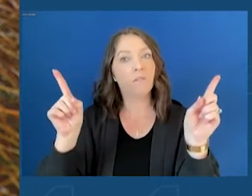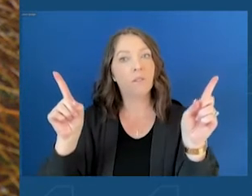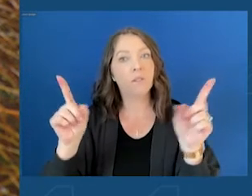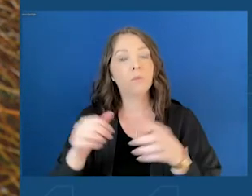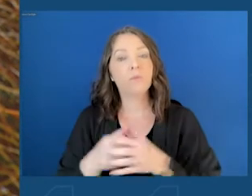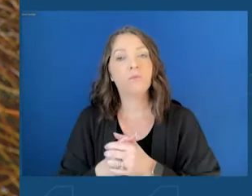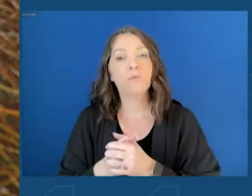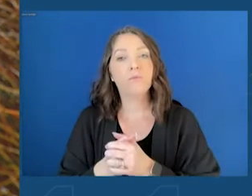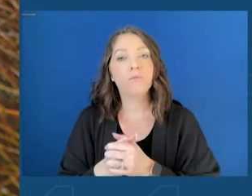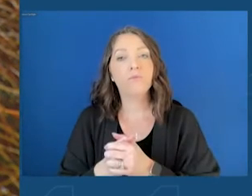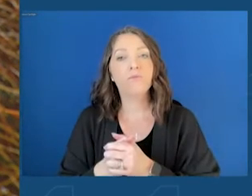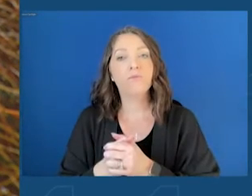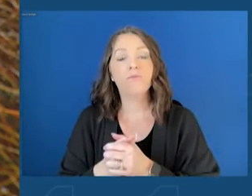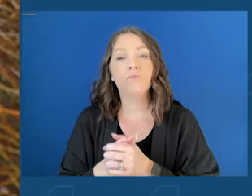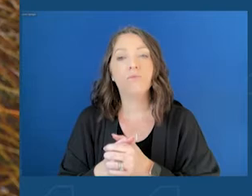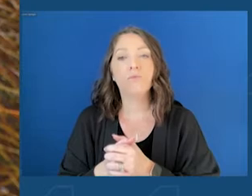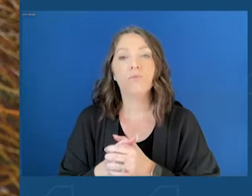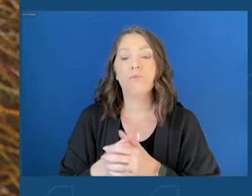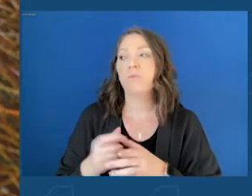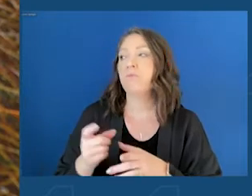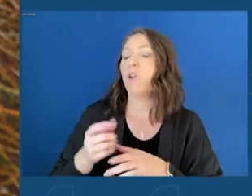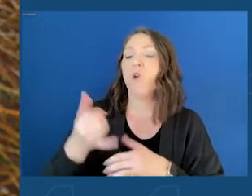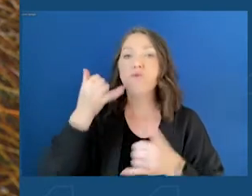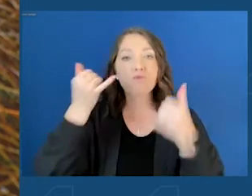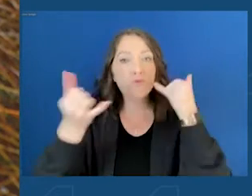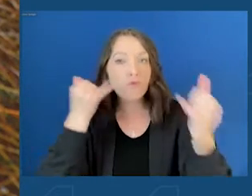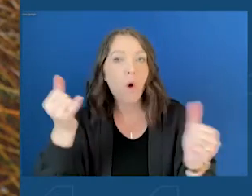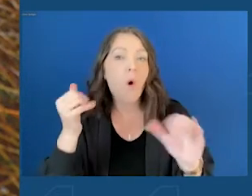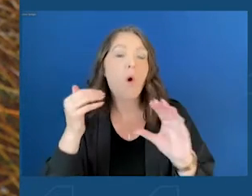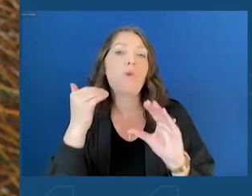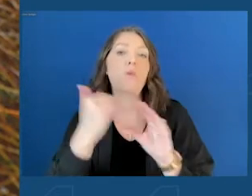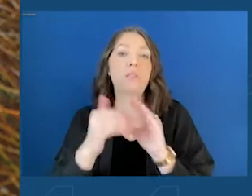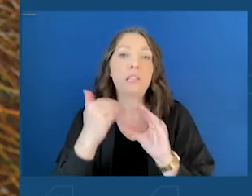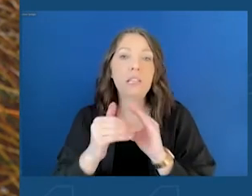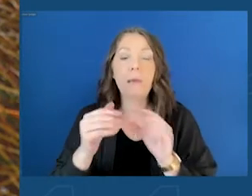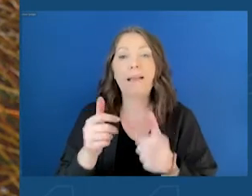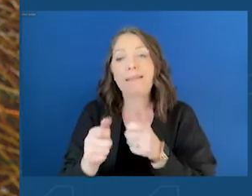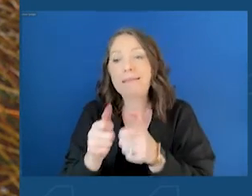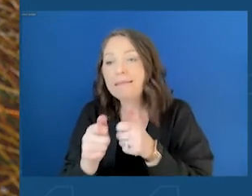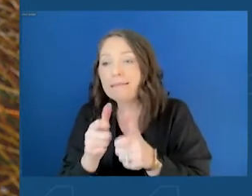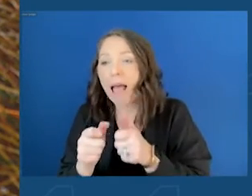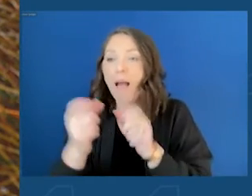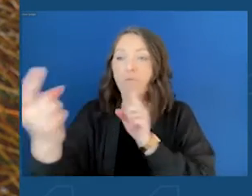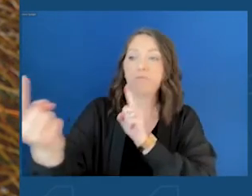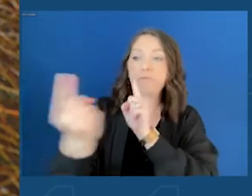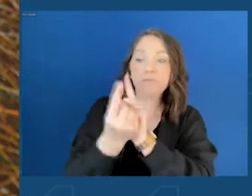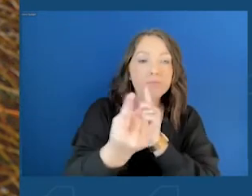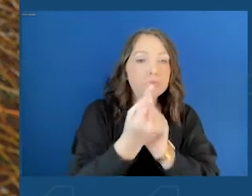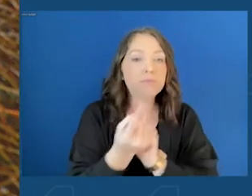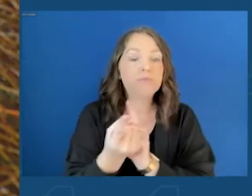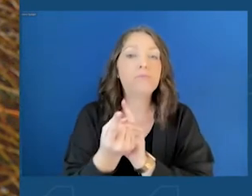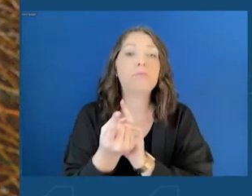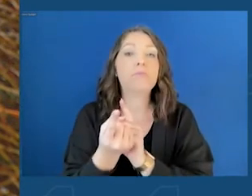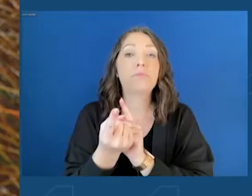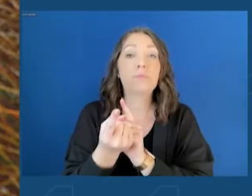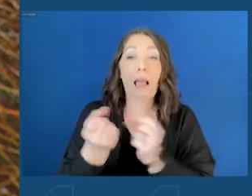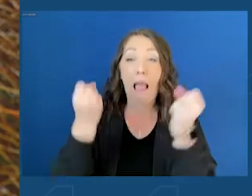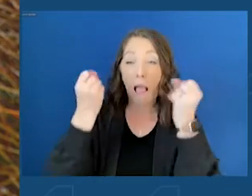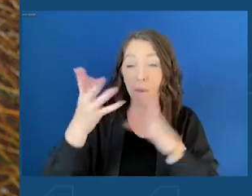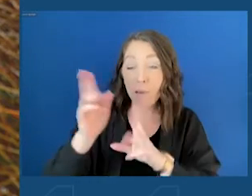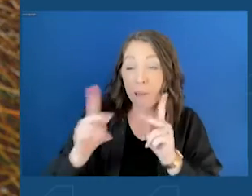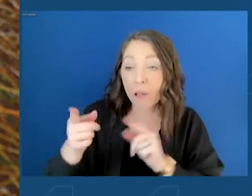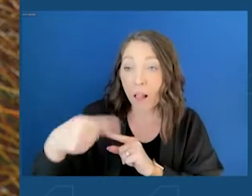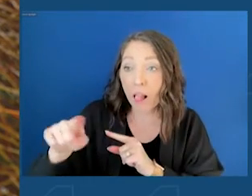not gotten the amount of calls, emails, texts, approaches. When we passed this in the legislature, we